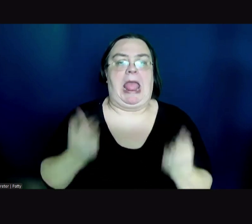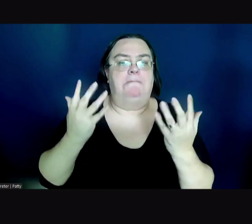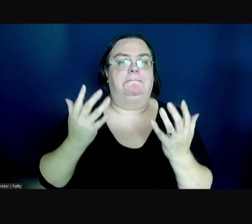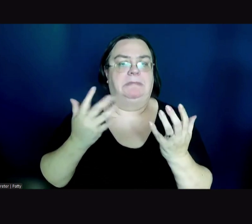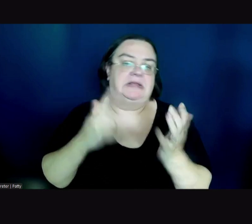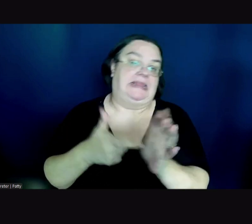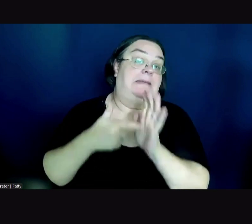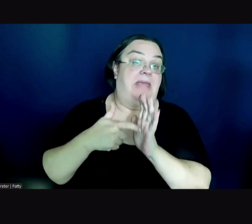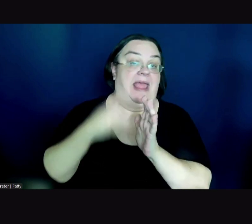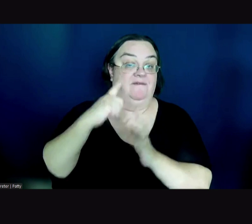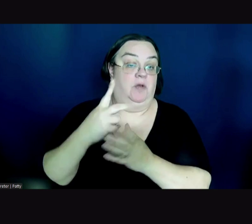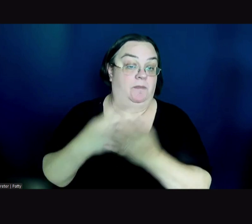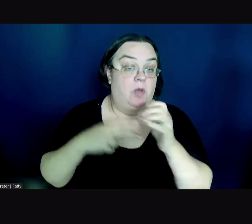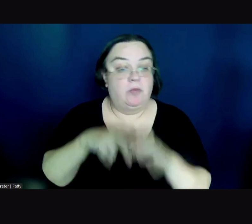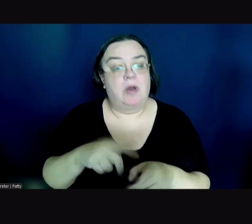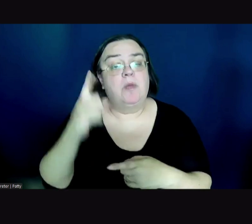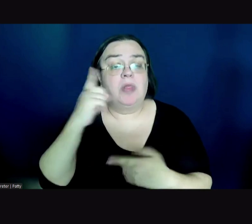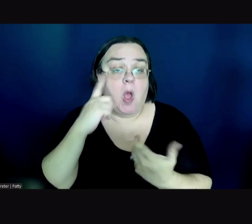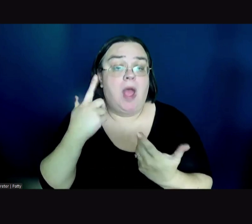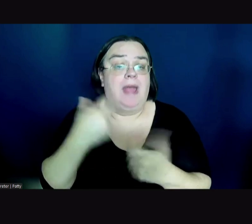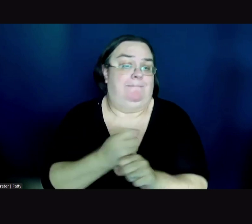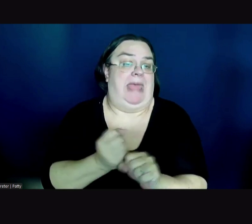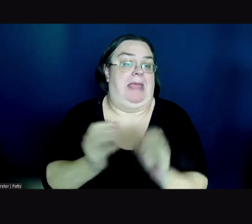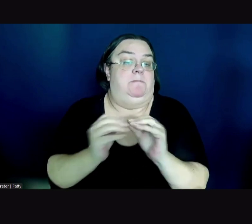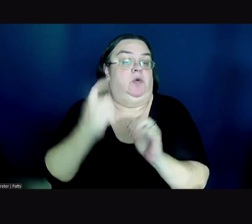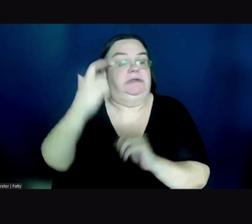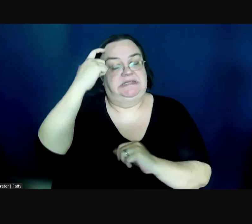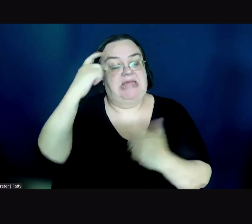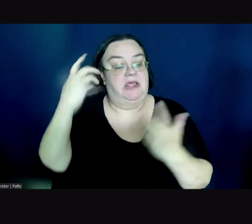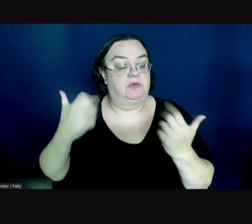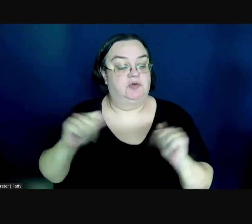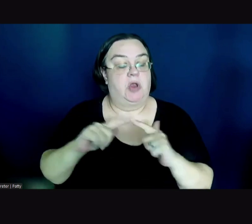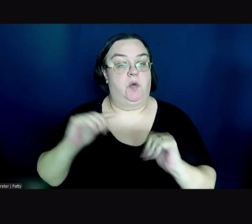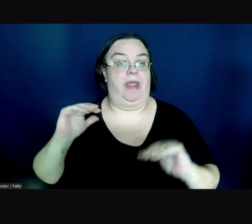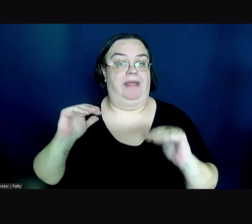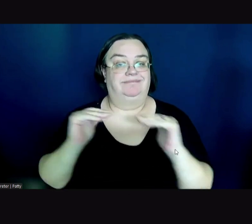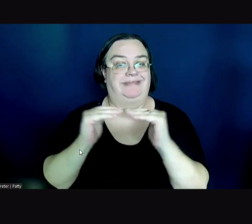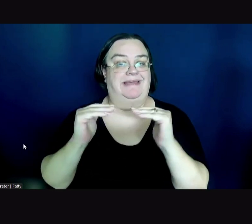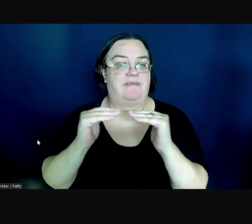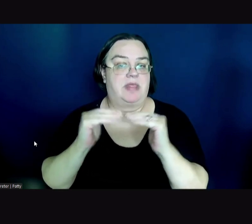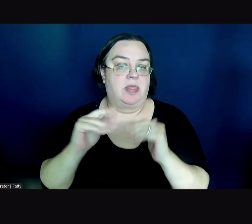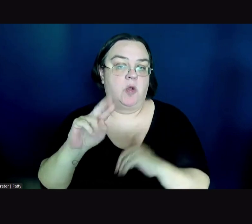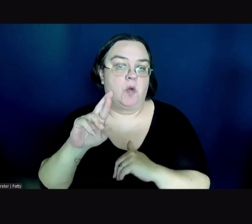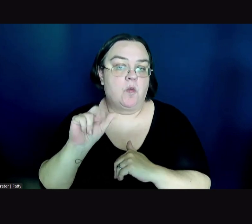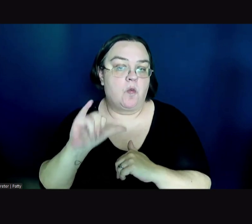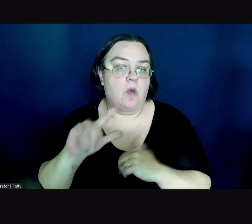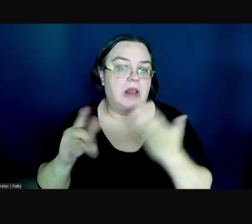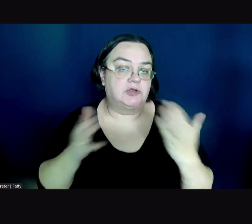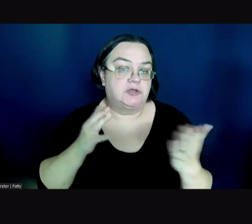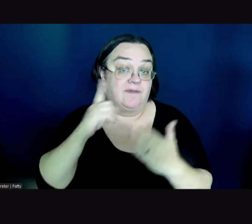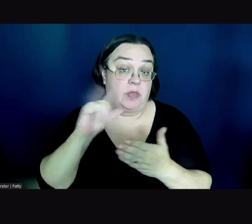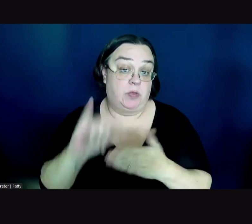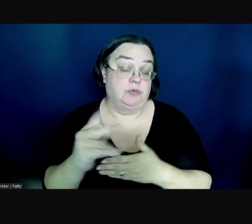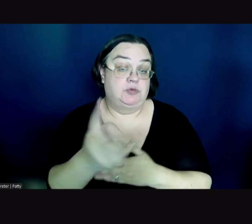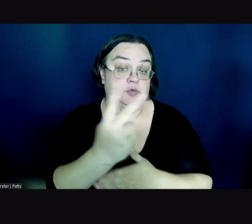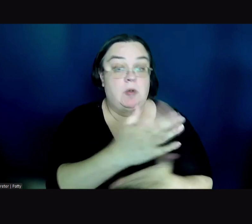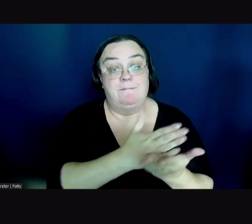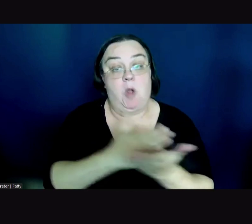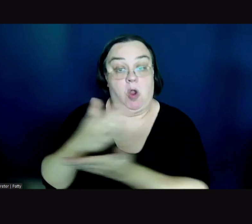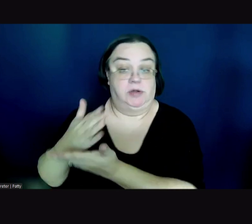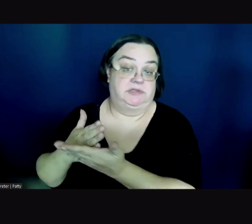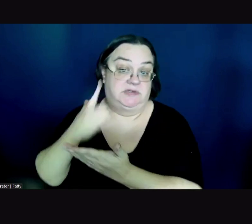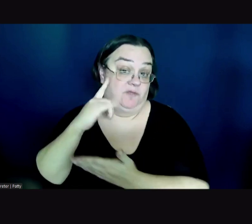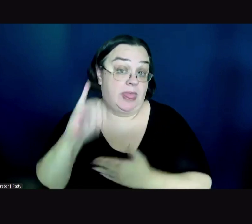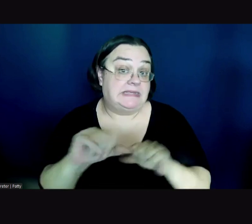we thought that it would just make more sense to even out the rail service for those two segments of the system.